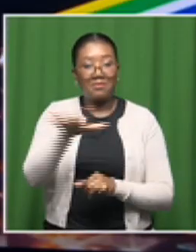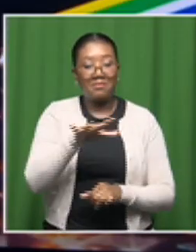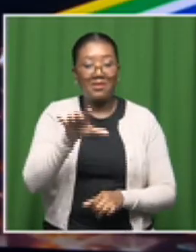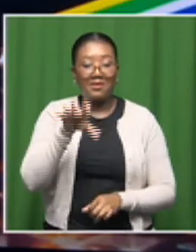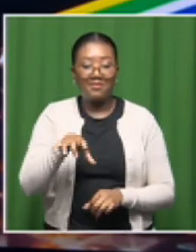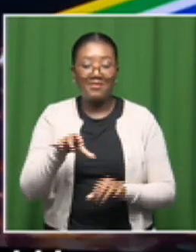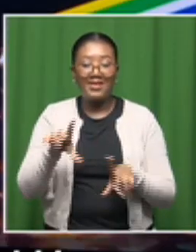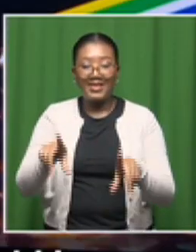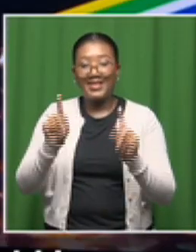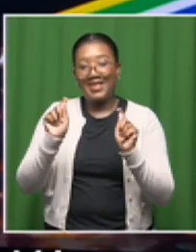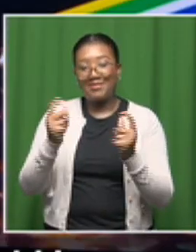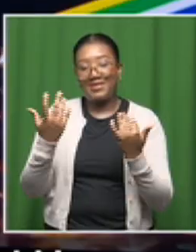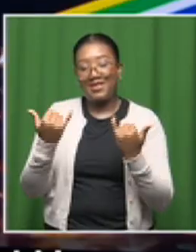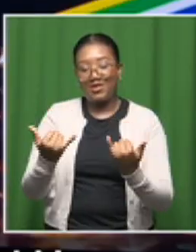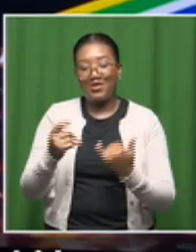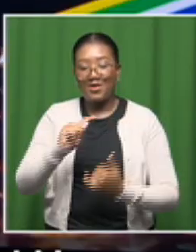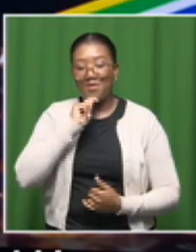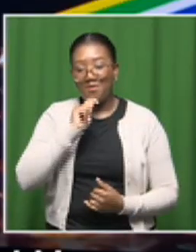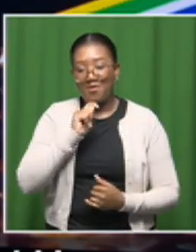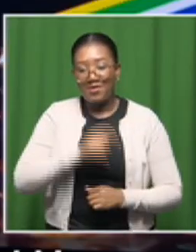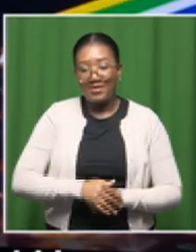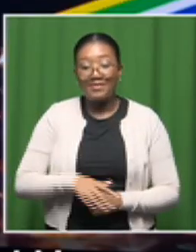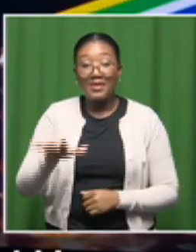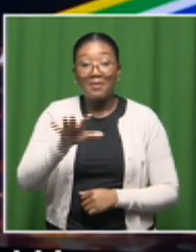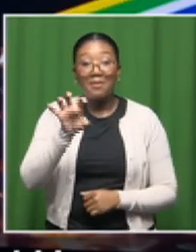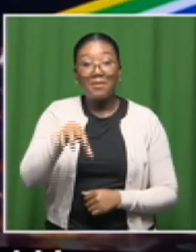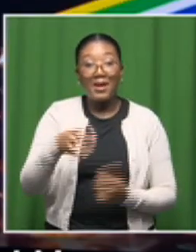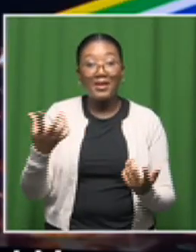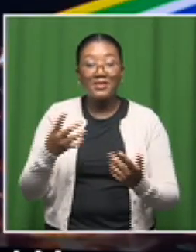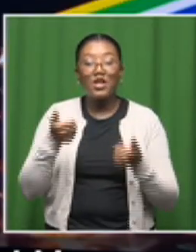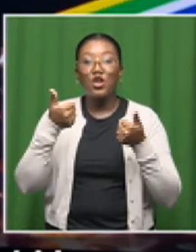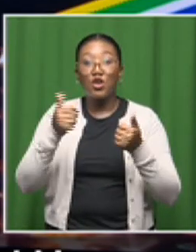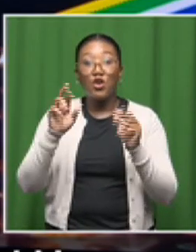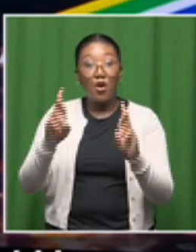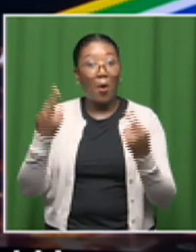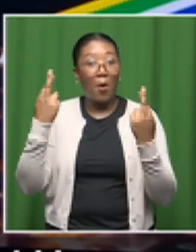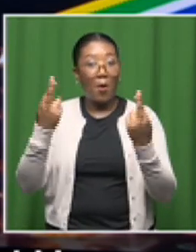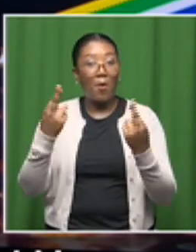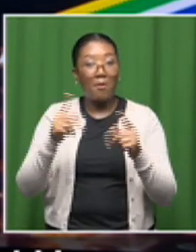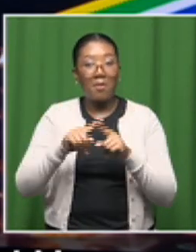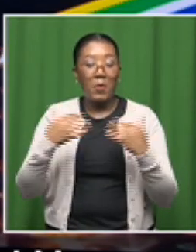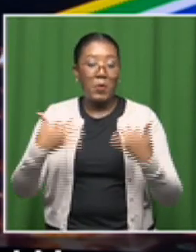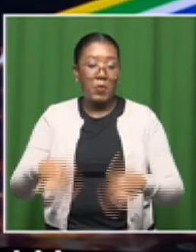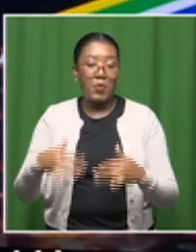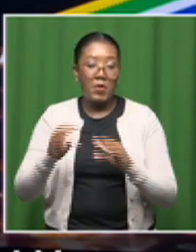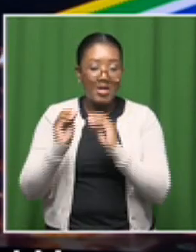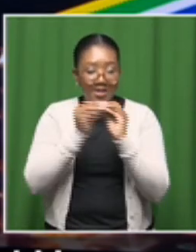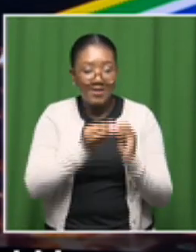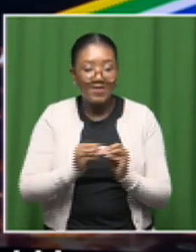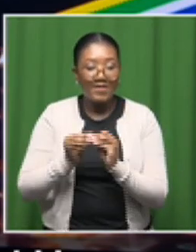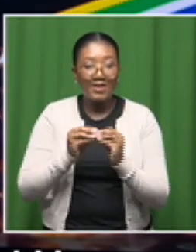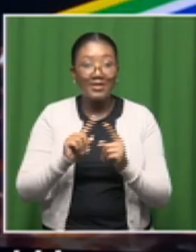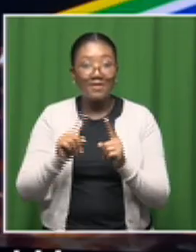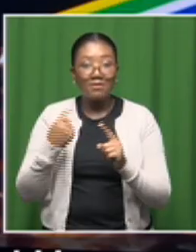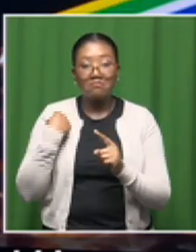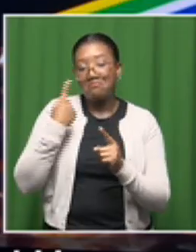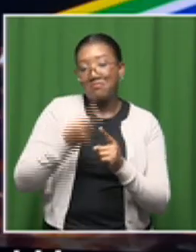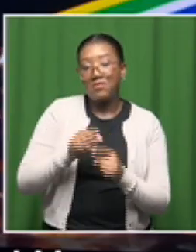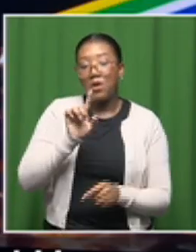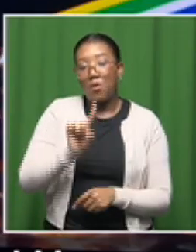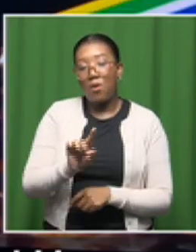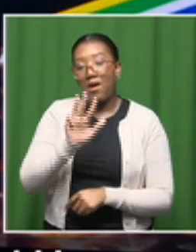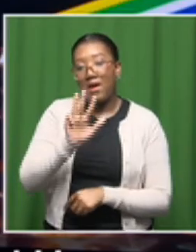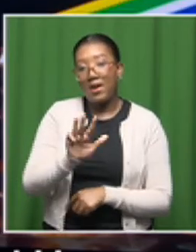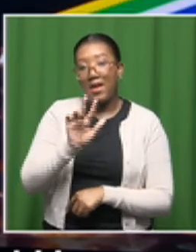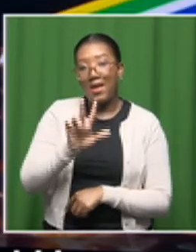in Cape Town this morning. Now, the Castle of Good Hope, which underwent major restoration in the 1980s, is a former fort and was